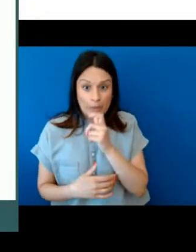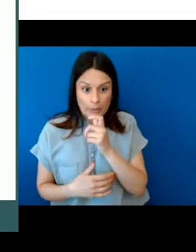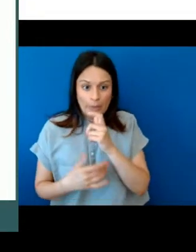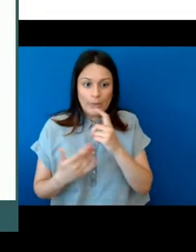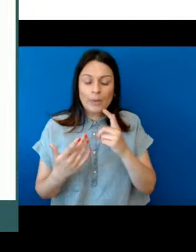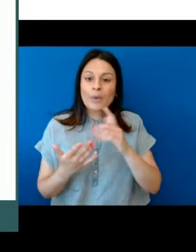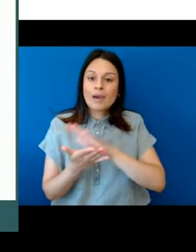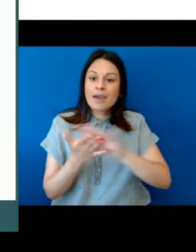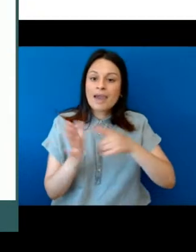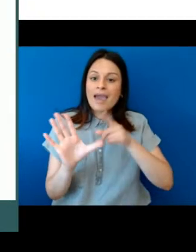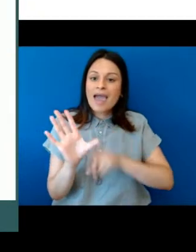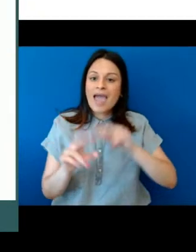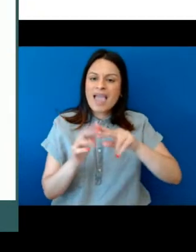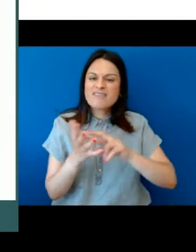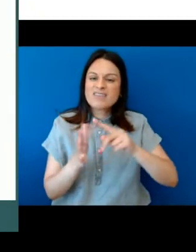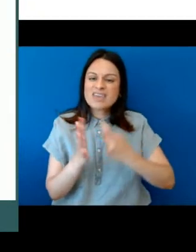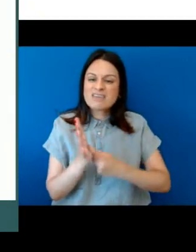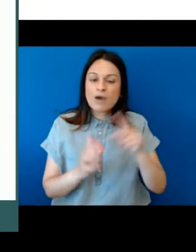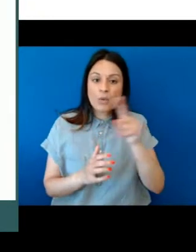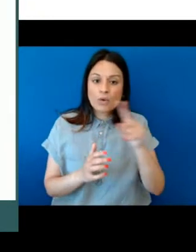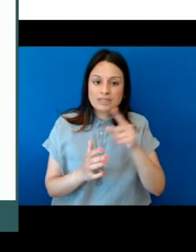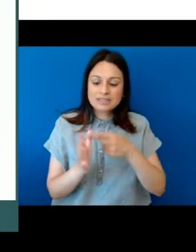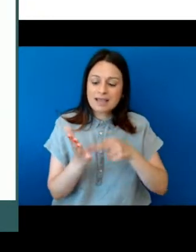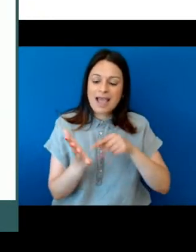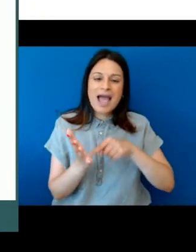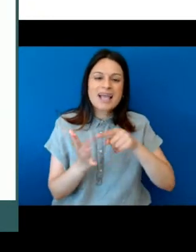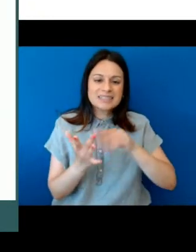takes an antihistamine when his symptoms are bad.